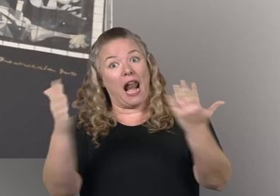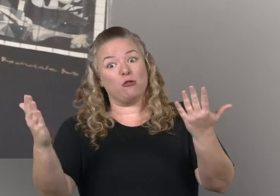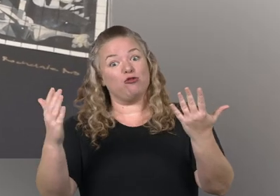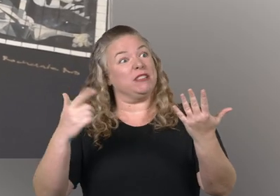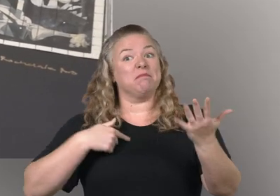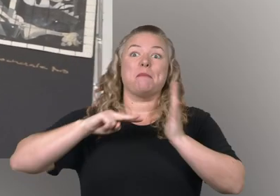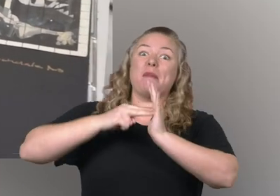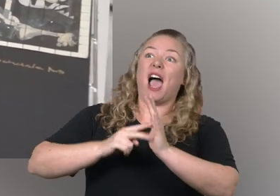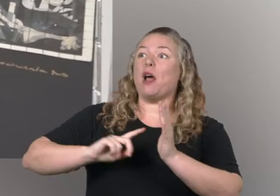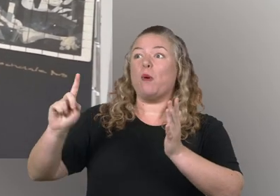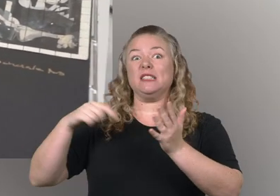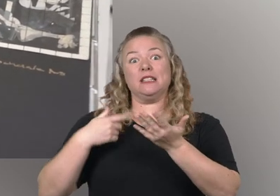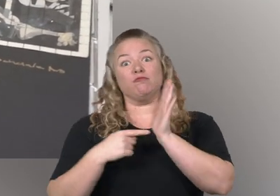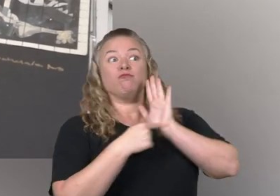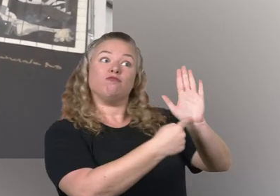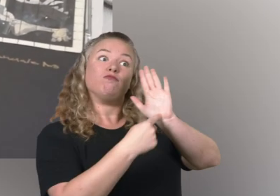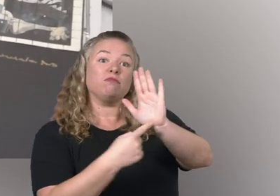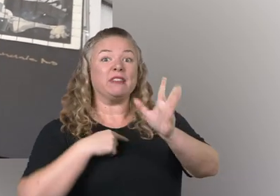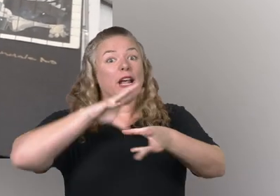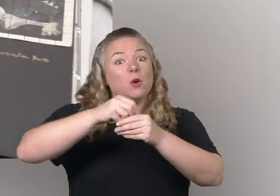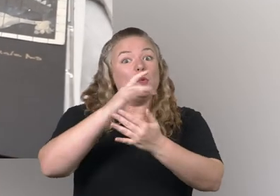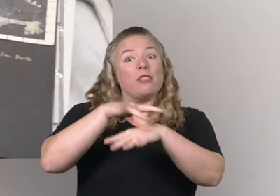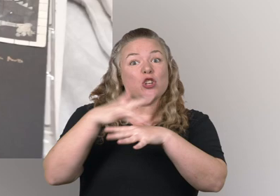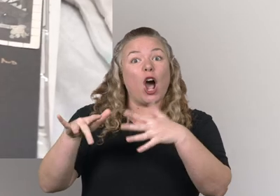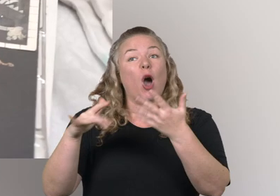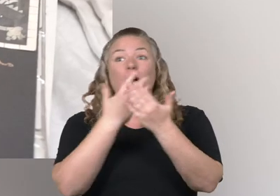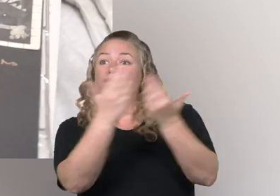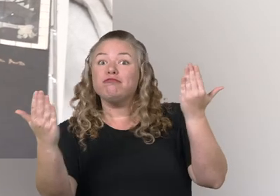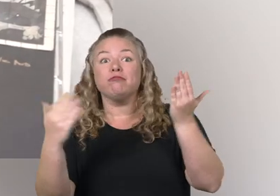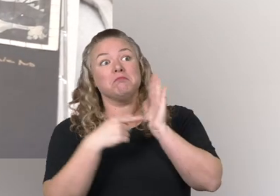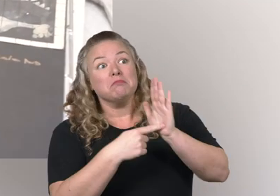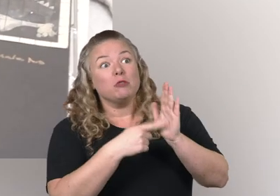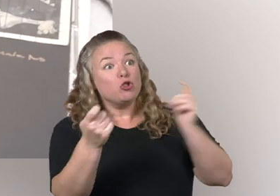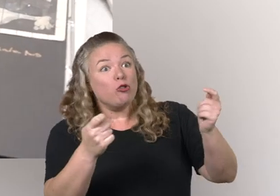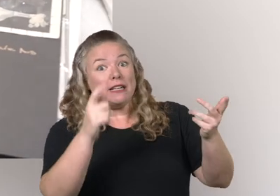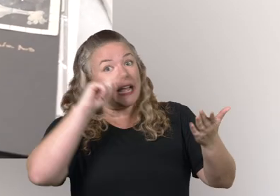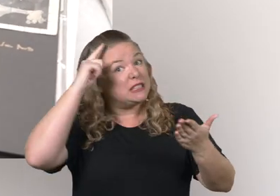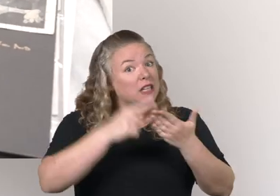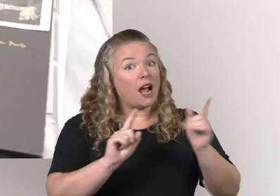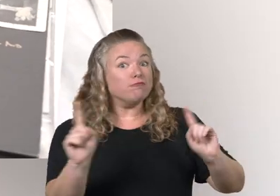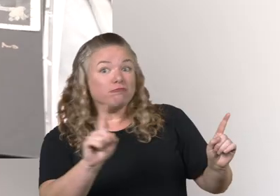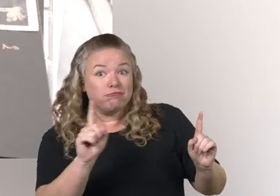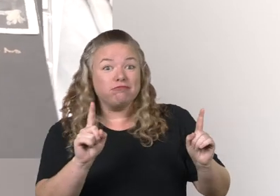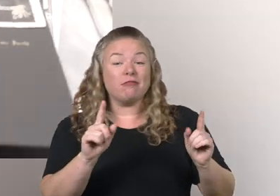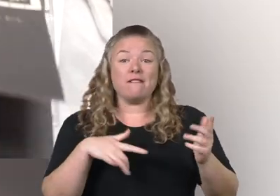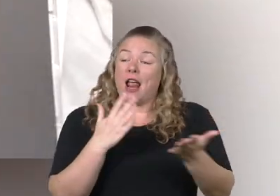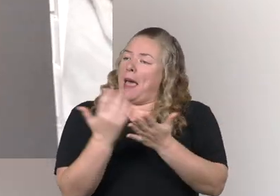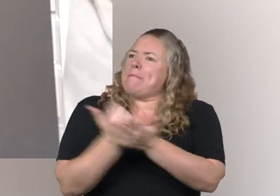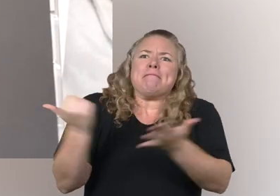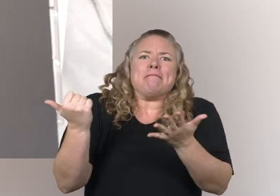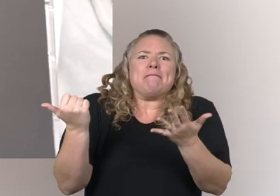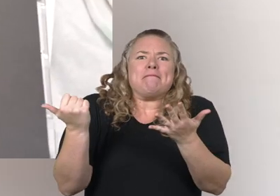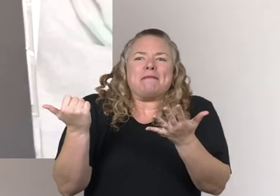or show the curators his thinking about what he might include in the show. It's just incredible to find, and